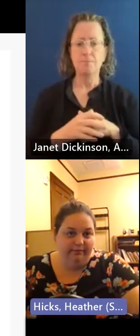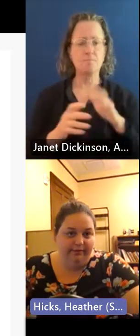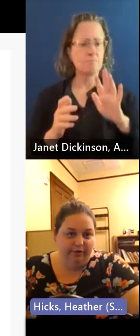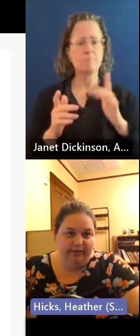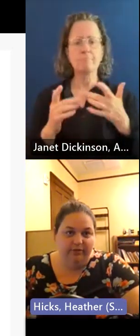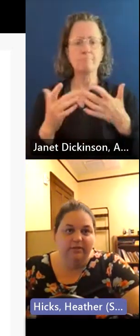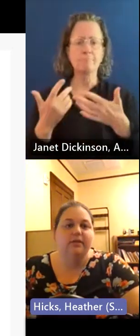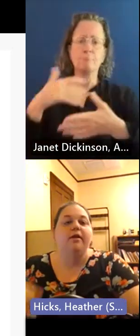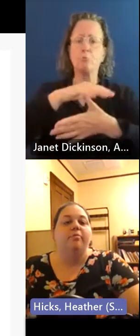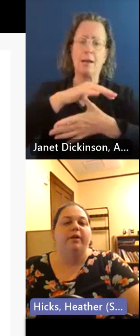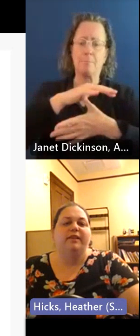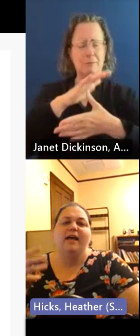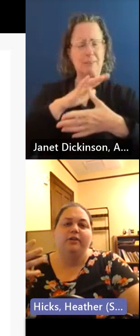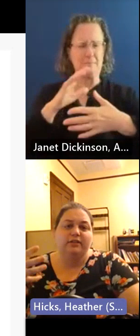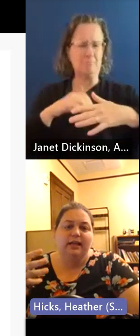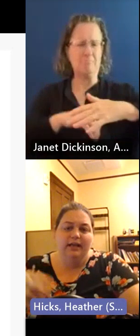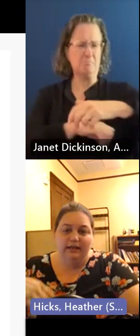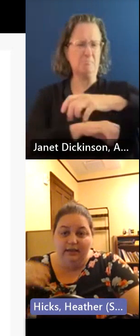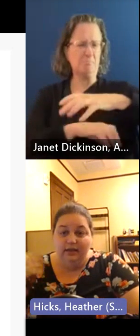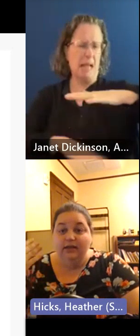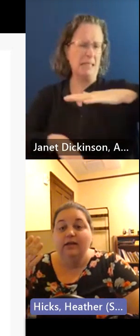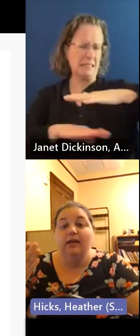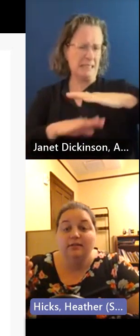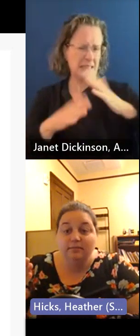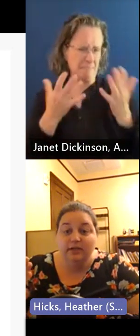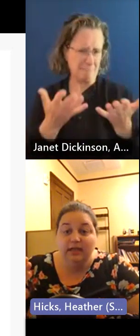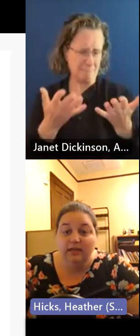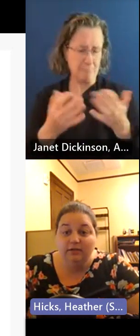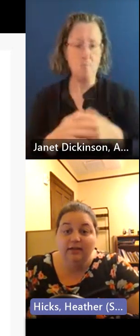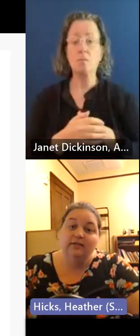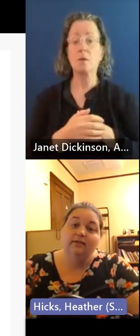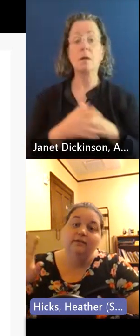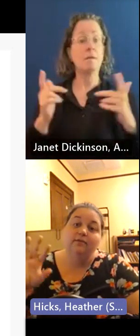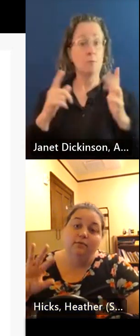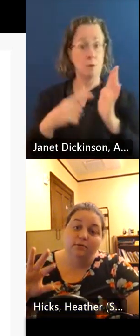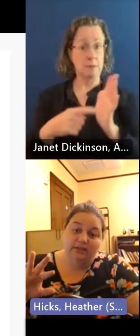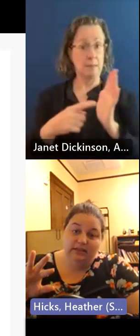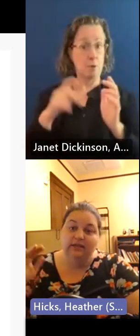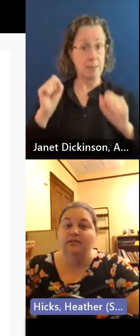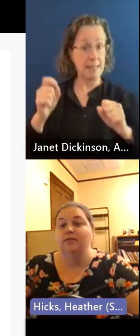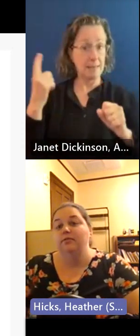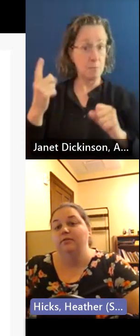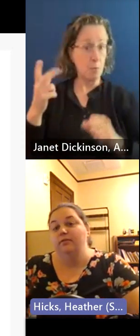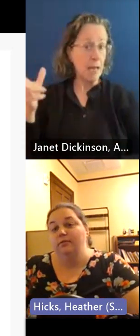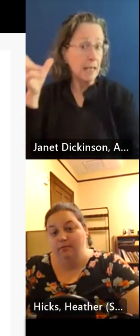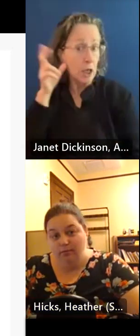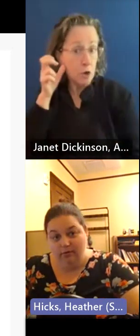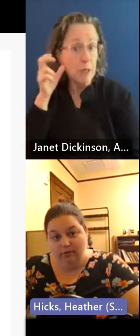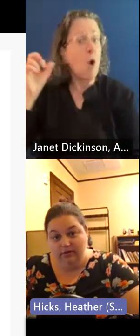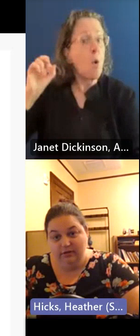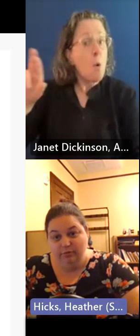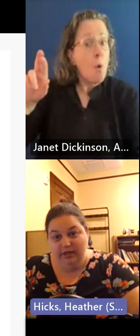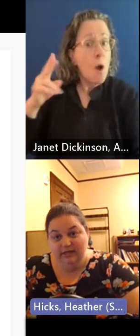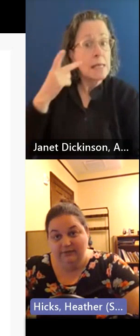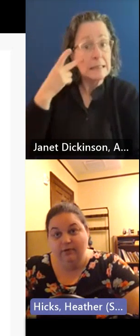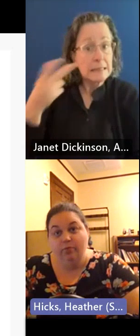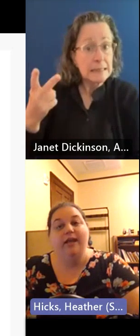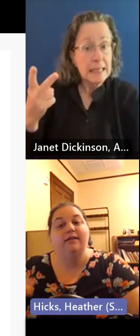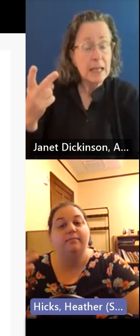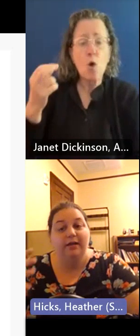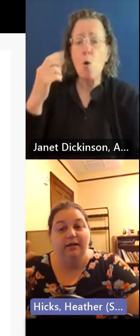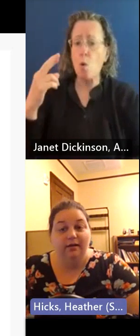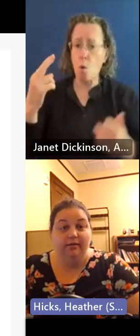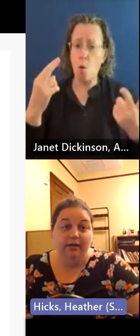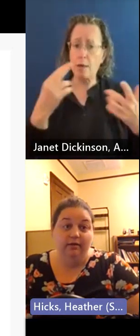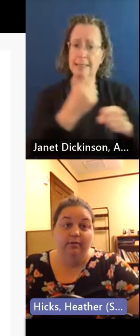Primary fundamentals, but that looks like, can someone hear it or see it or consume it in a different